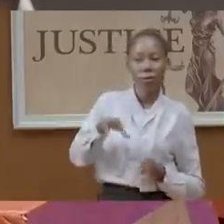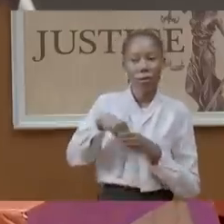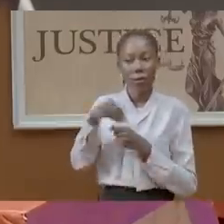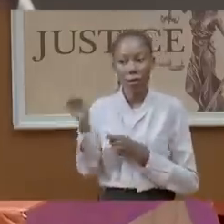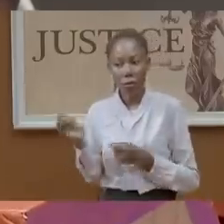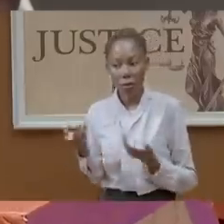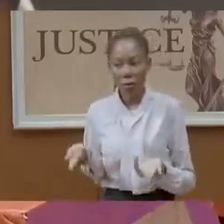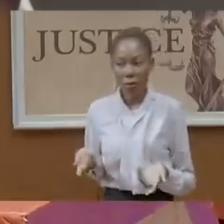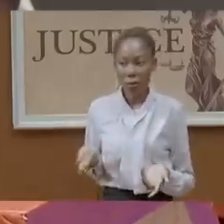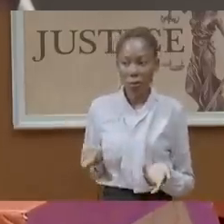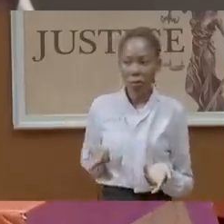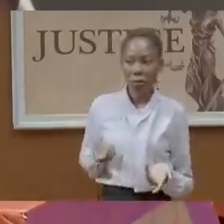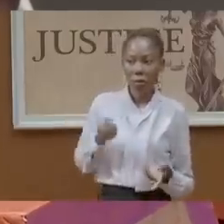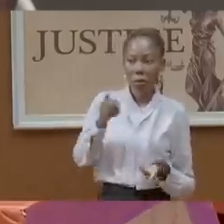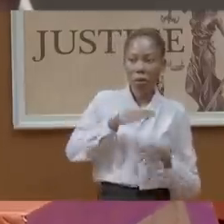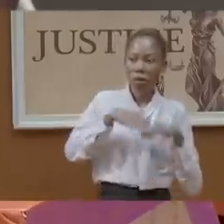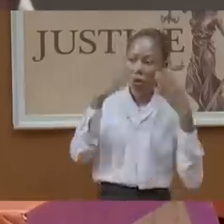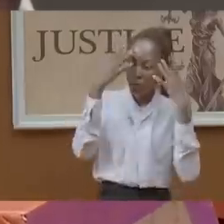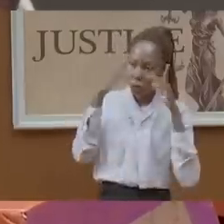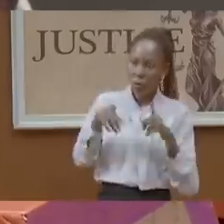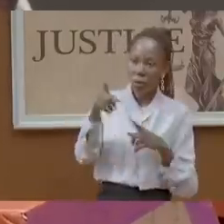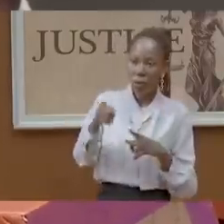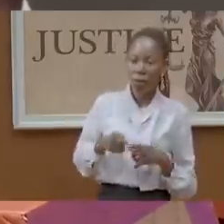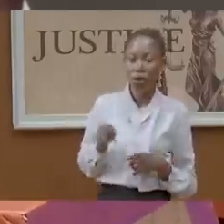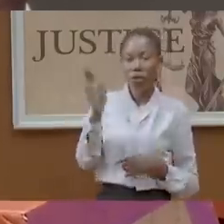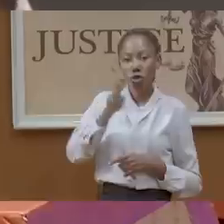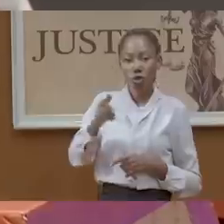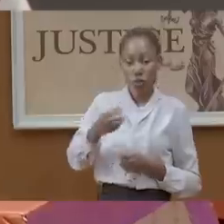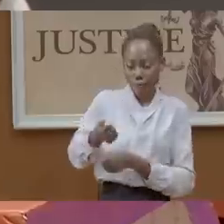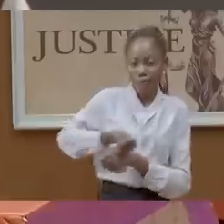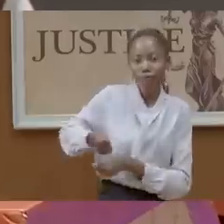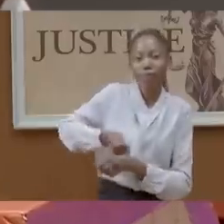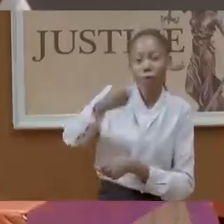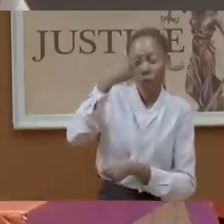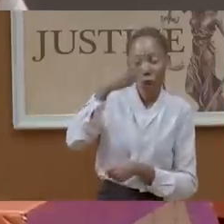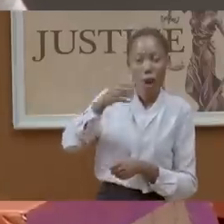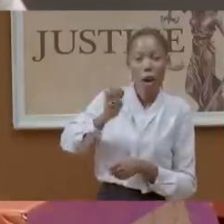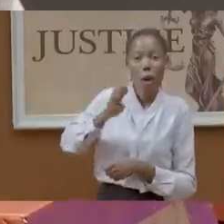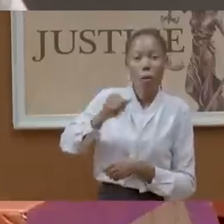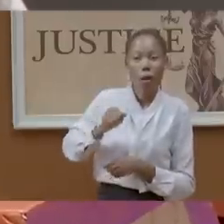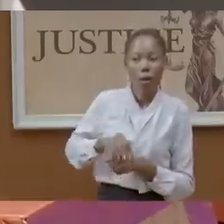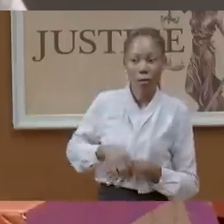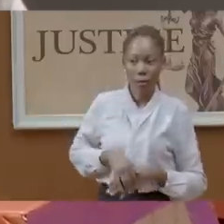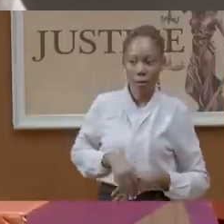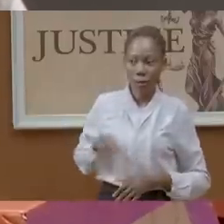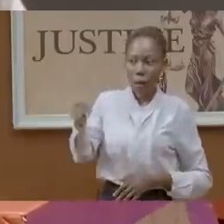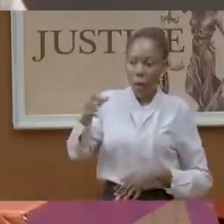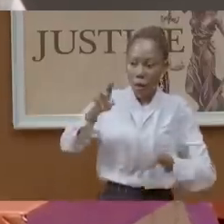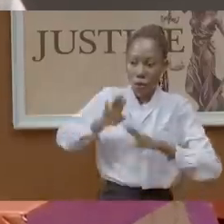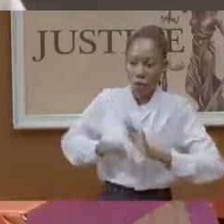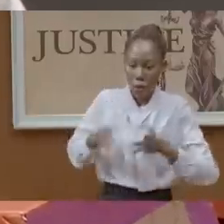too, I carry it on a stick, daddy. Me, I don't know how to lie. I carry it on a stick. It will sit my children down. We begin to tell